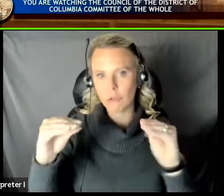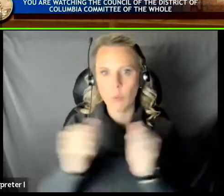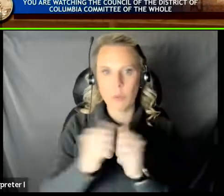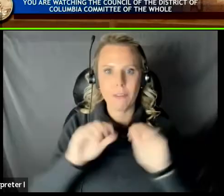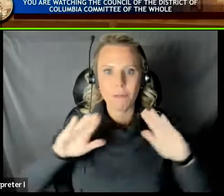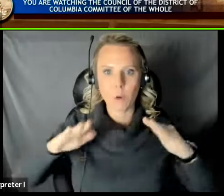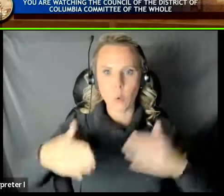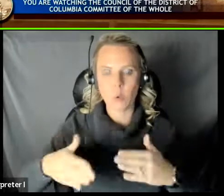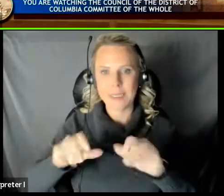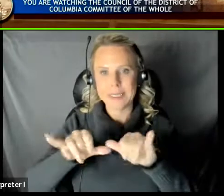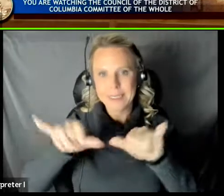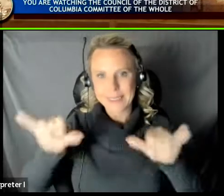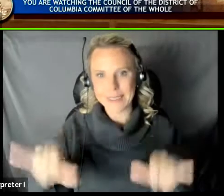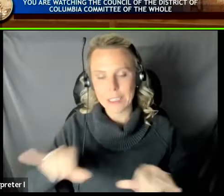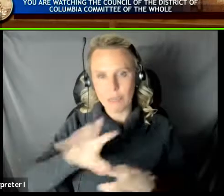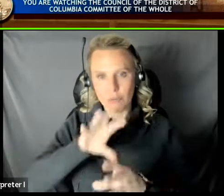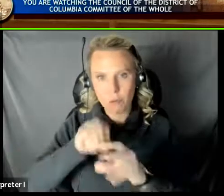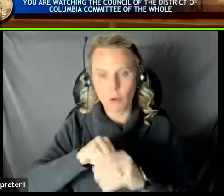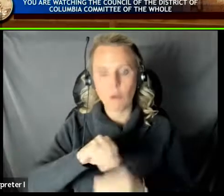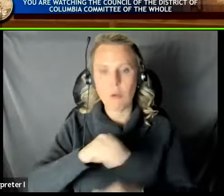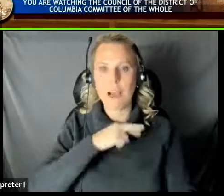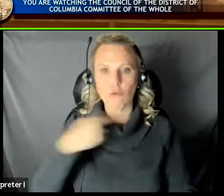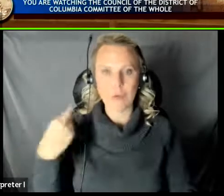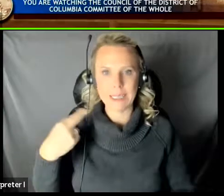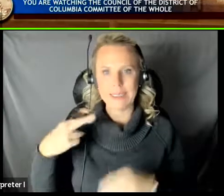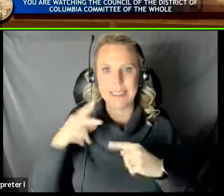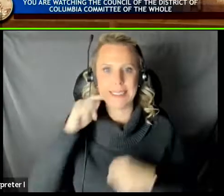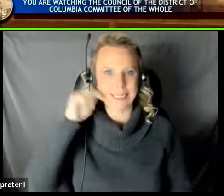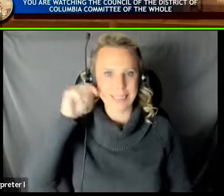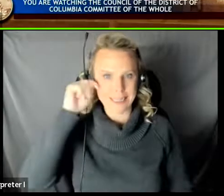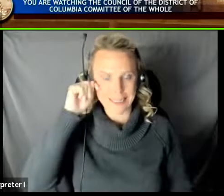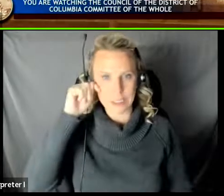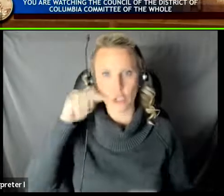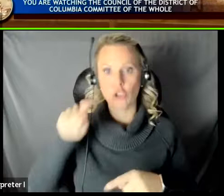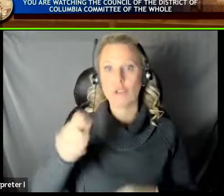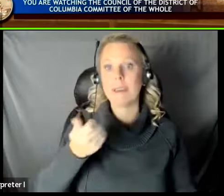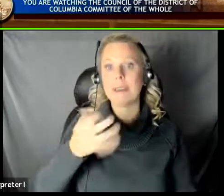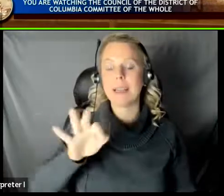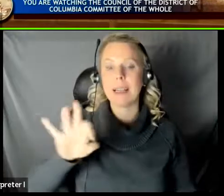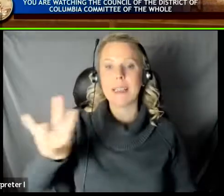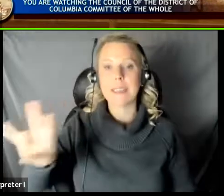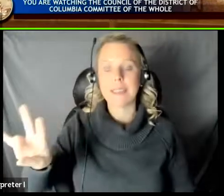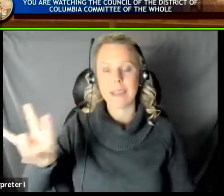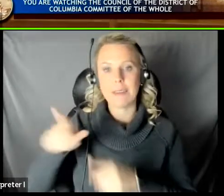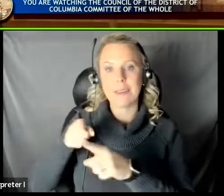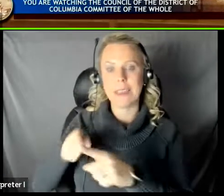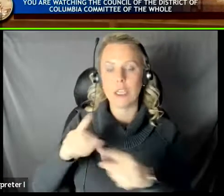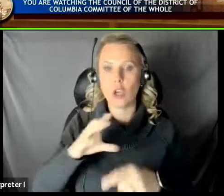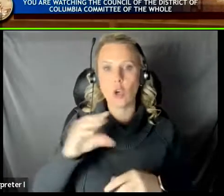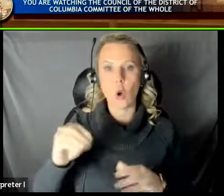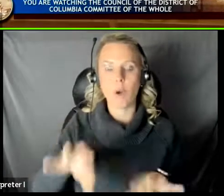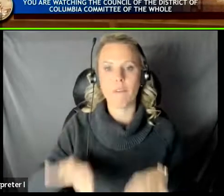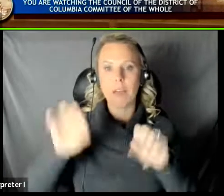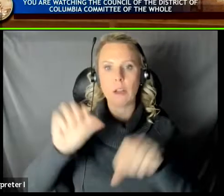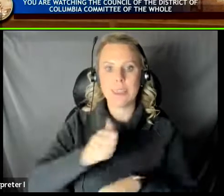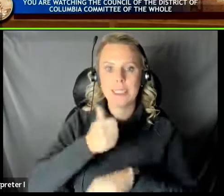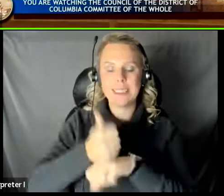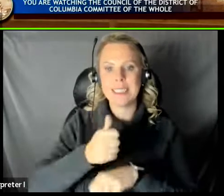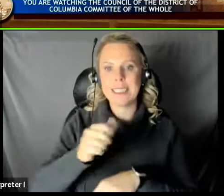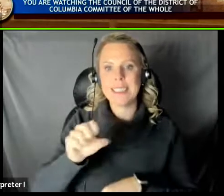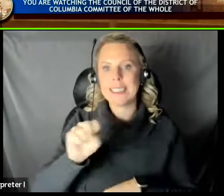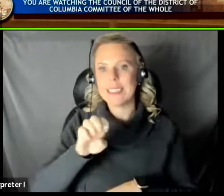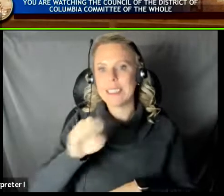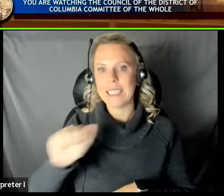focus on system-involved and at-risk teens. In 1997, Dr. Domenici co-founded the See Forever